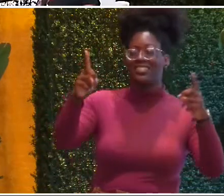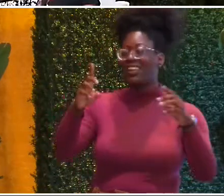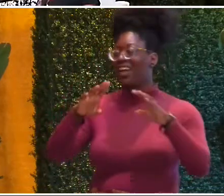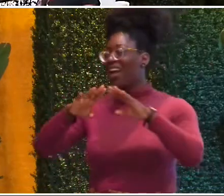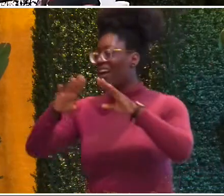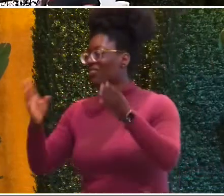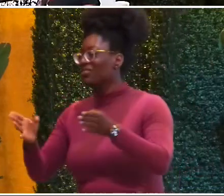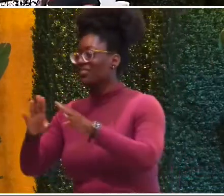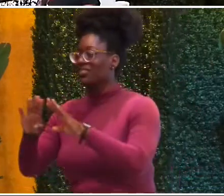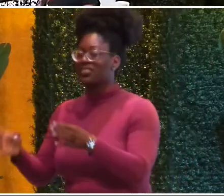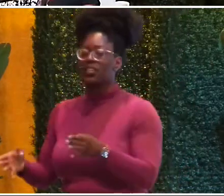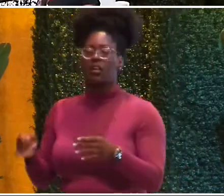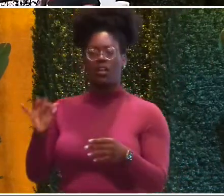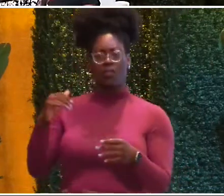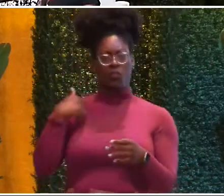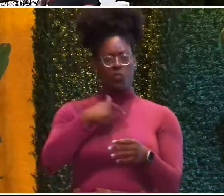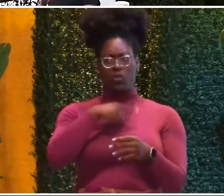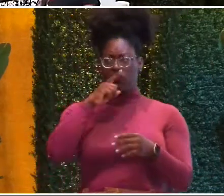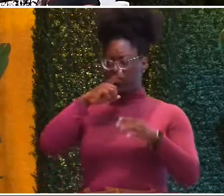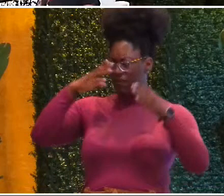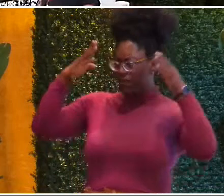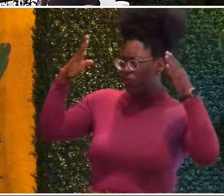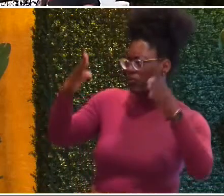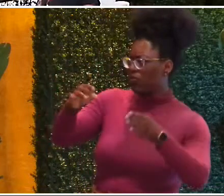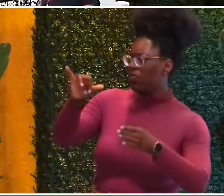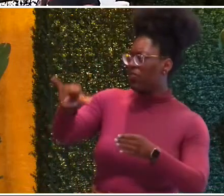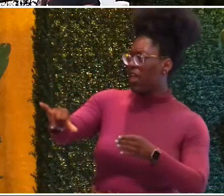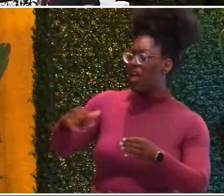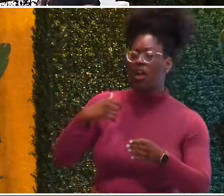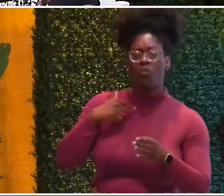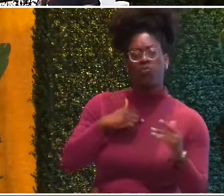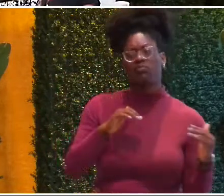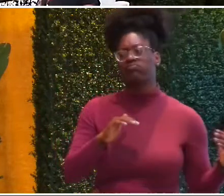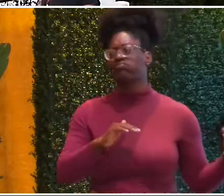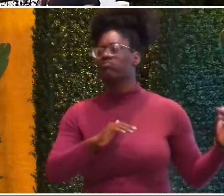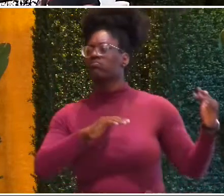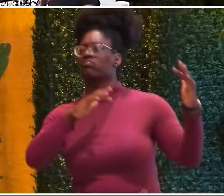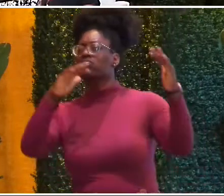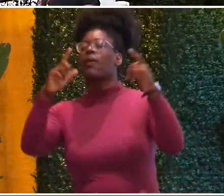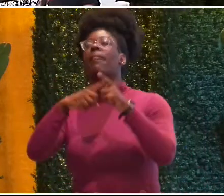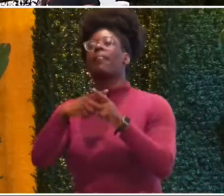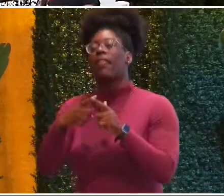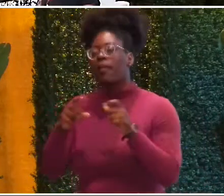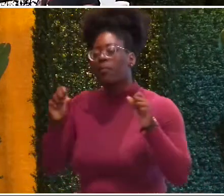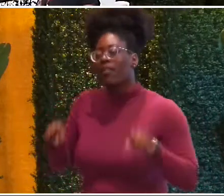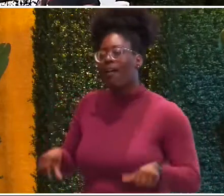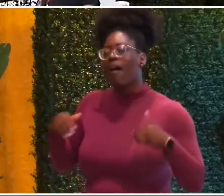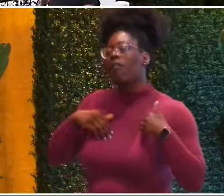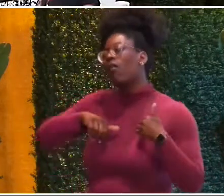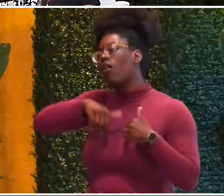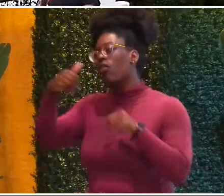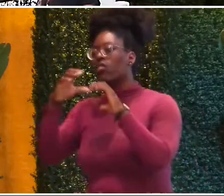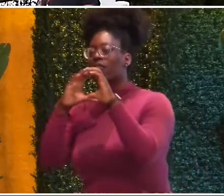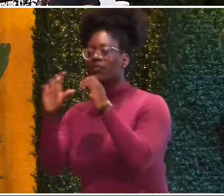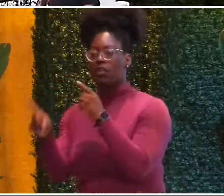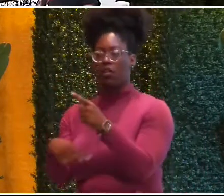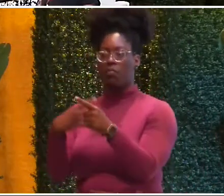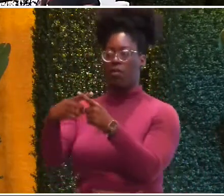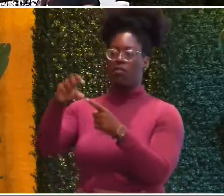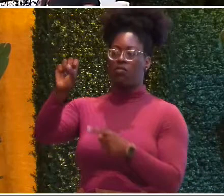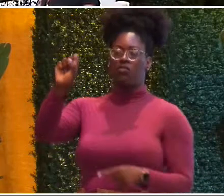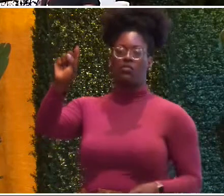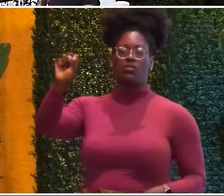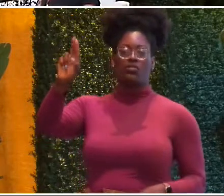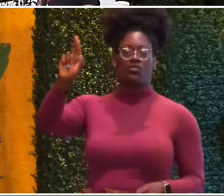better place. And then we could have all those class stratification conversations that follow. But if everybody at base